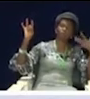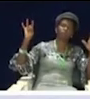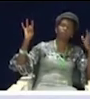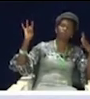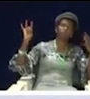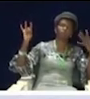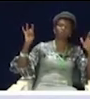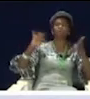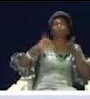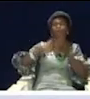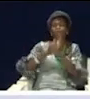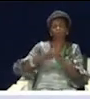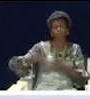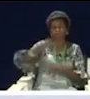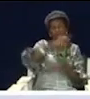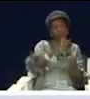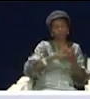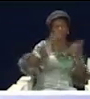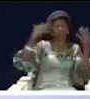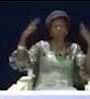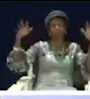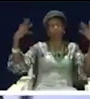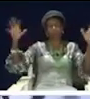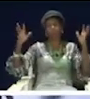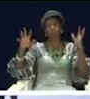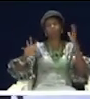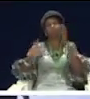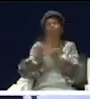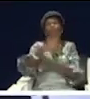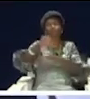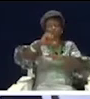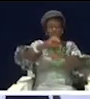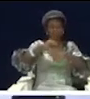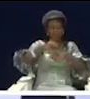Those of you who are clapping, God will anoint your hands.